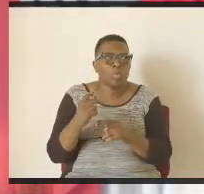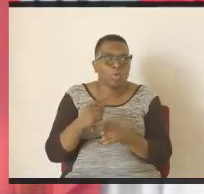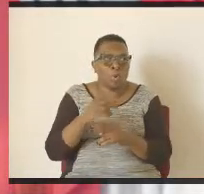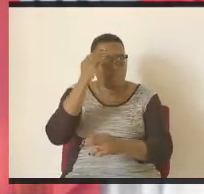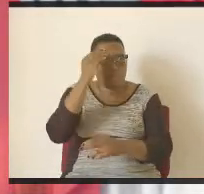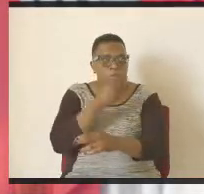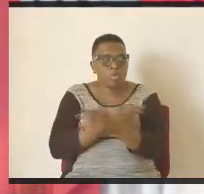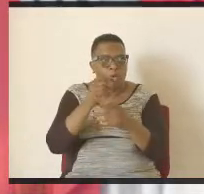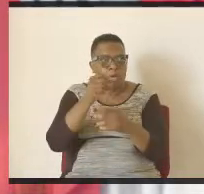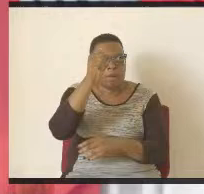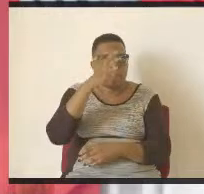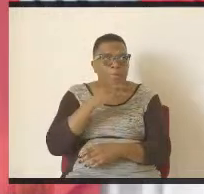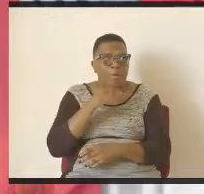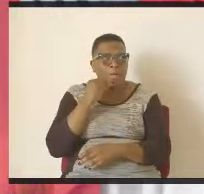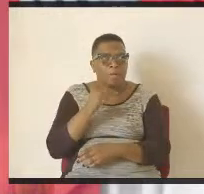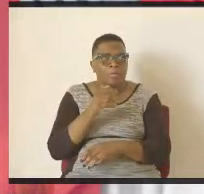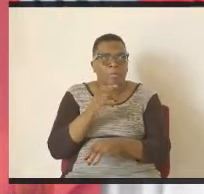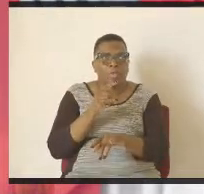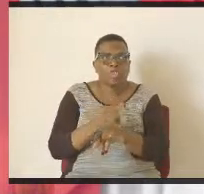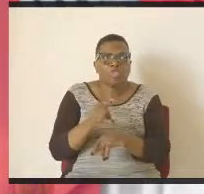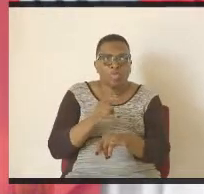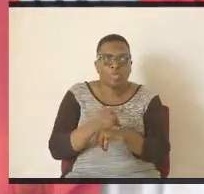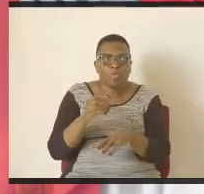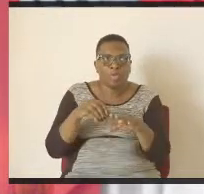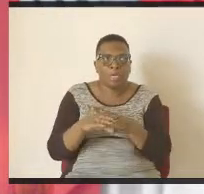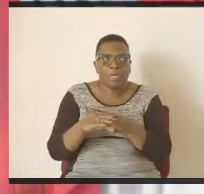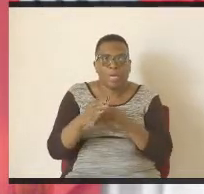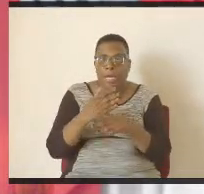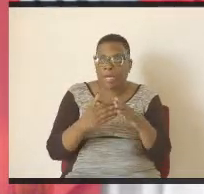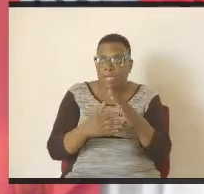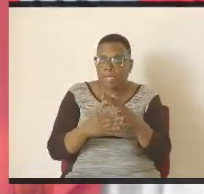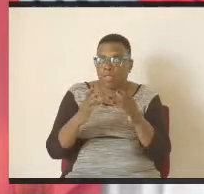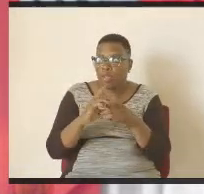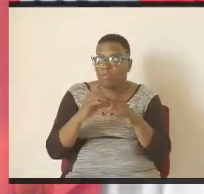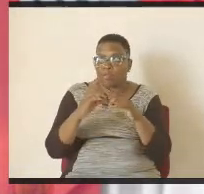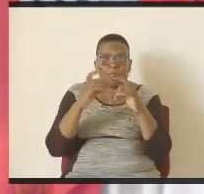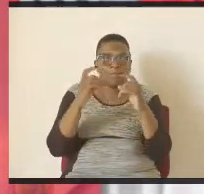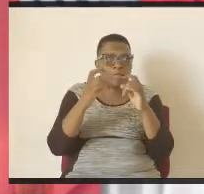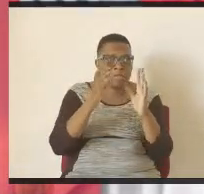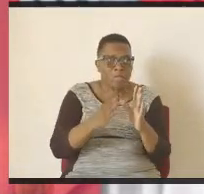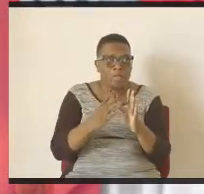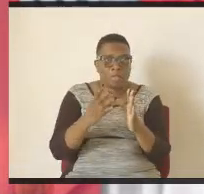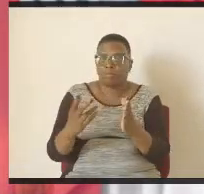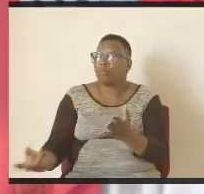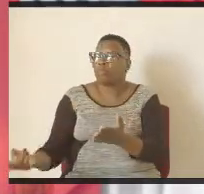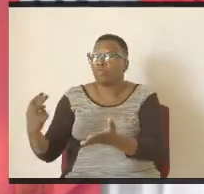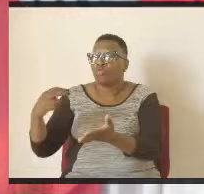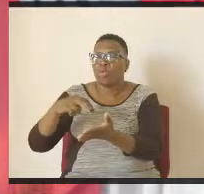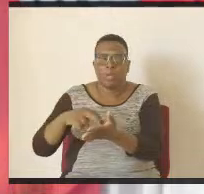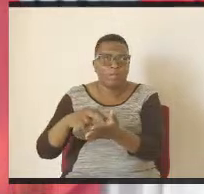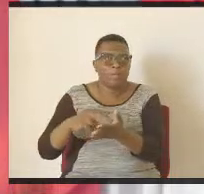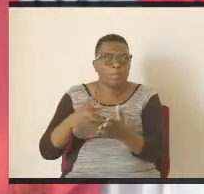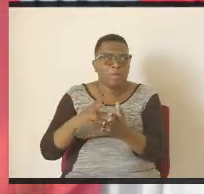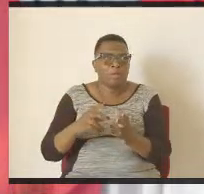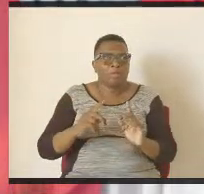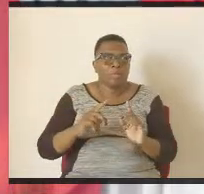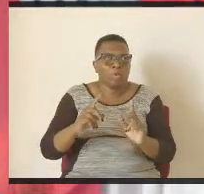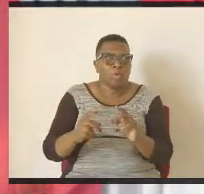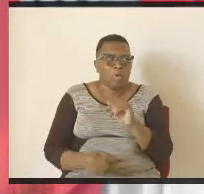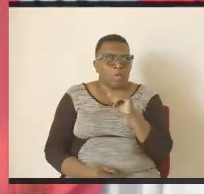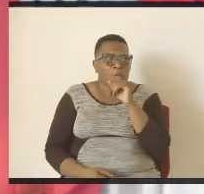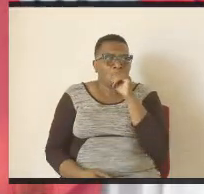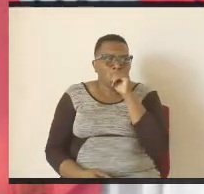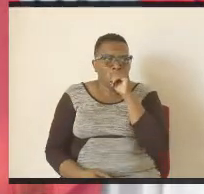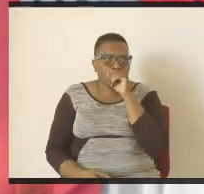Son of Man is being betrayed into the hands of sinners. Rise up, let us be going. See,